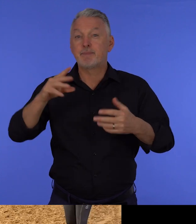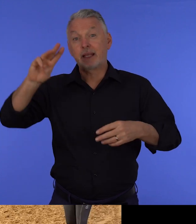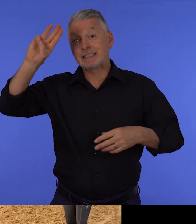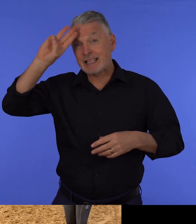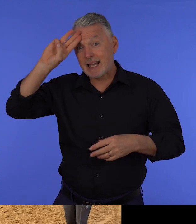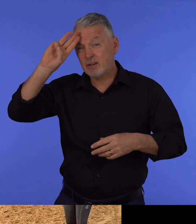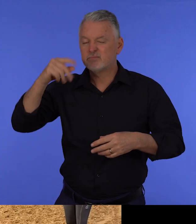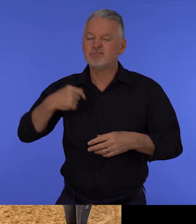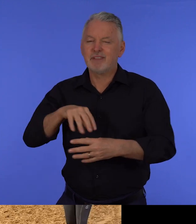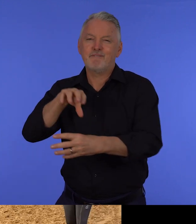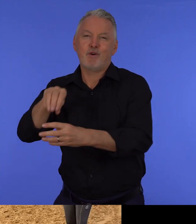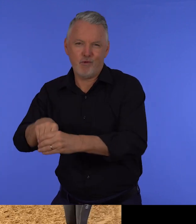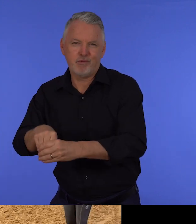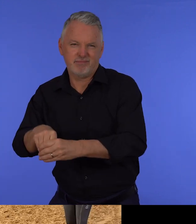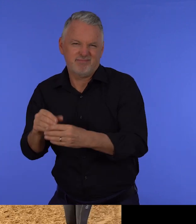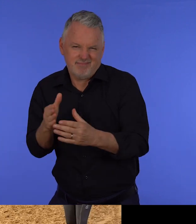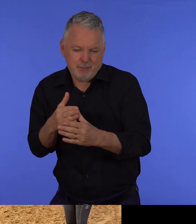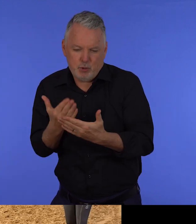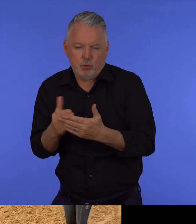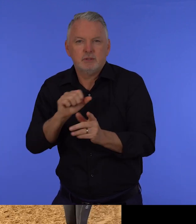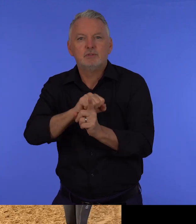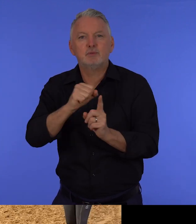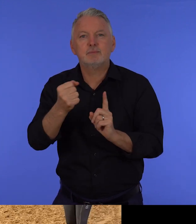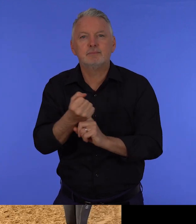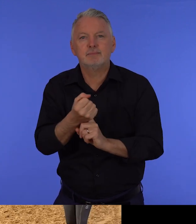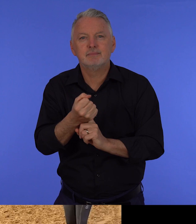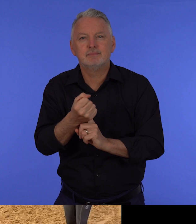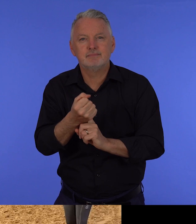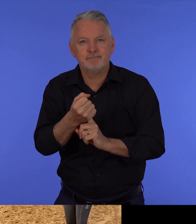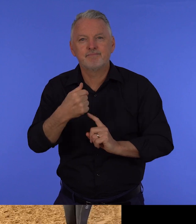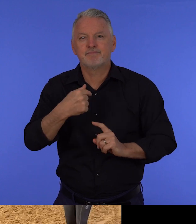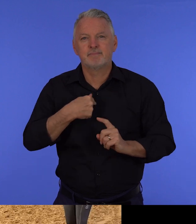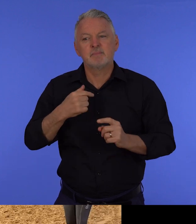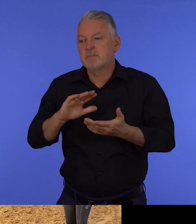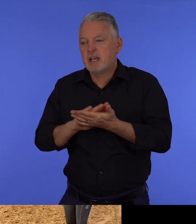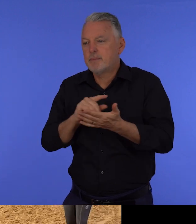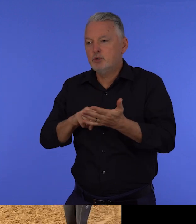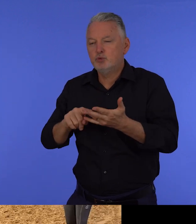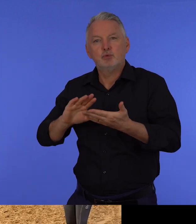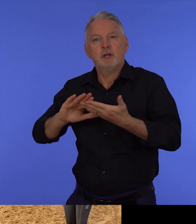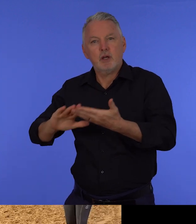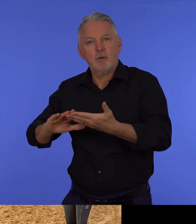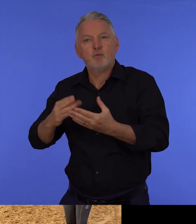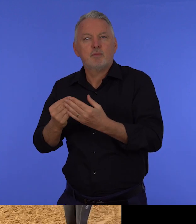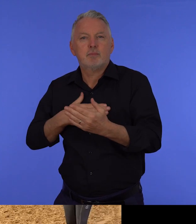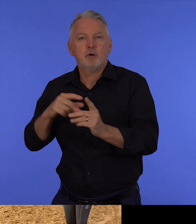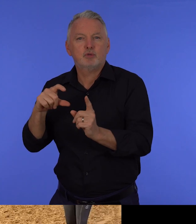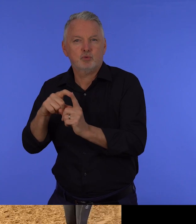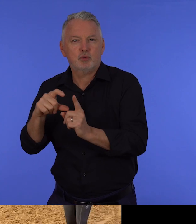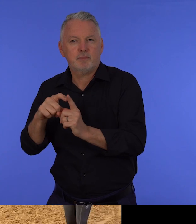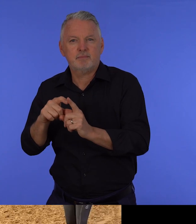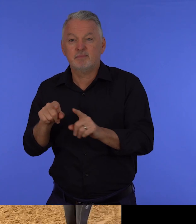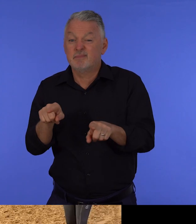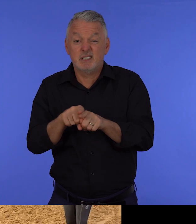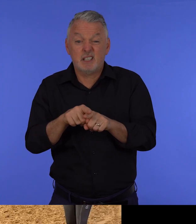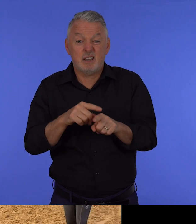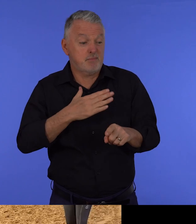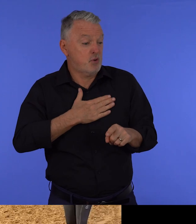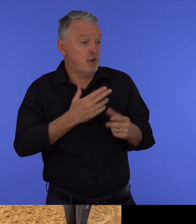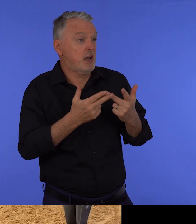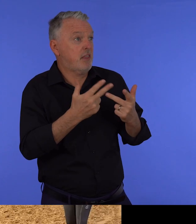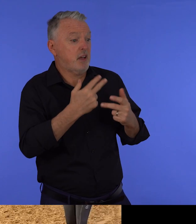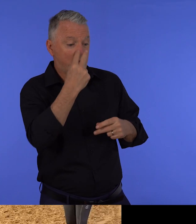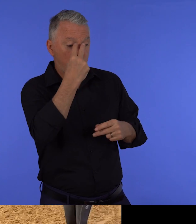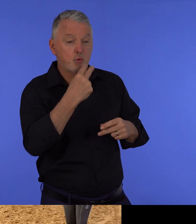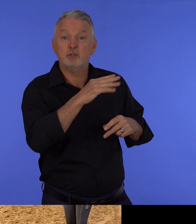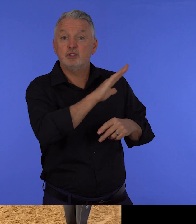sidelines. But other times, like Scouts, I'm happy to be involved, and I'm happy to get in there and do